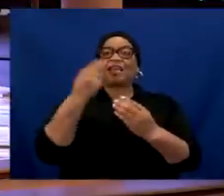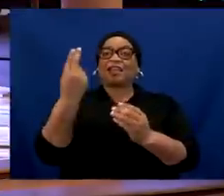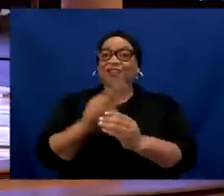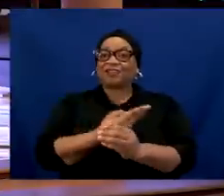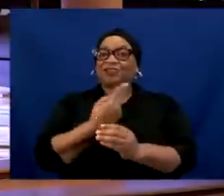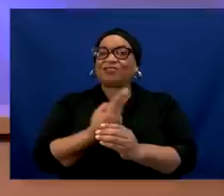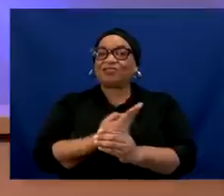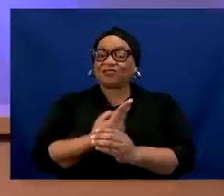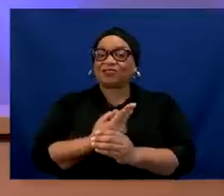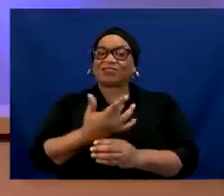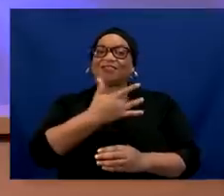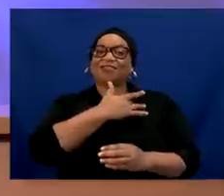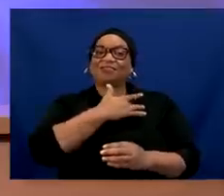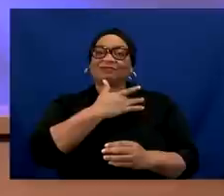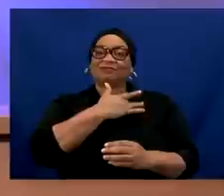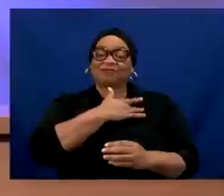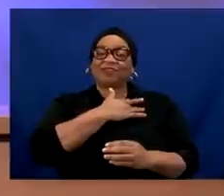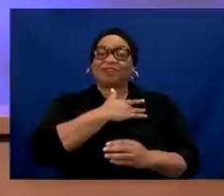anybody.